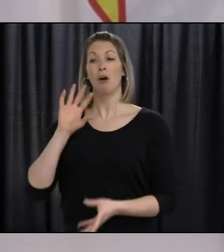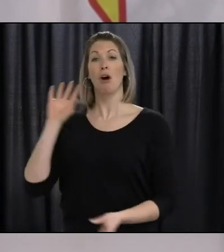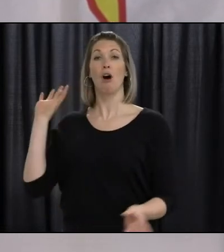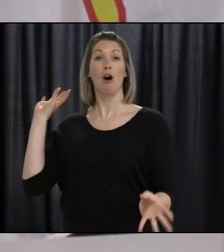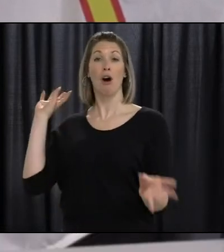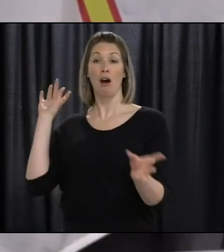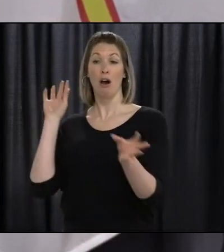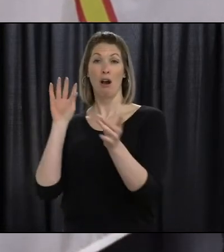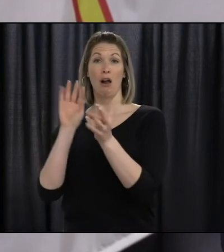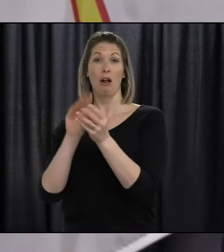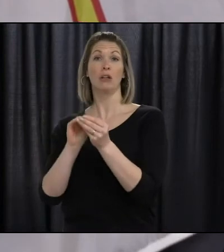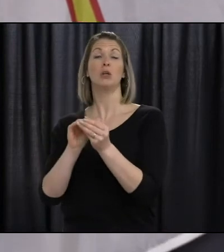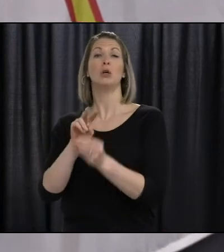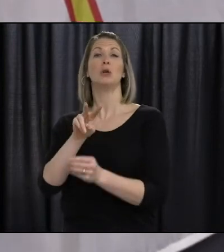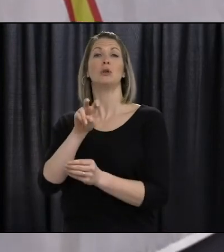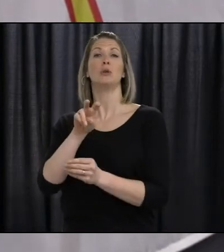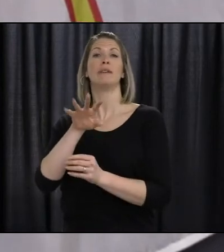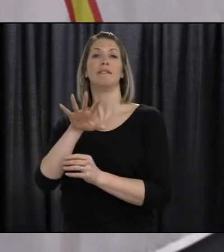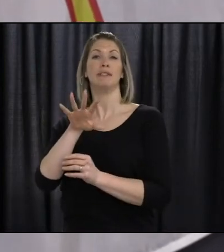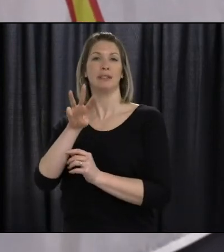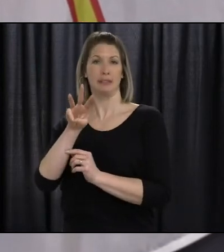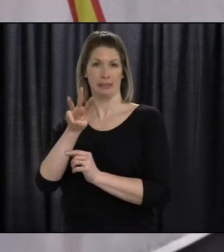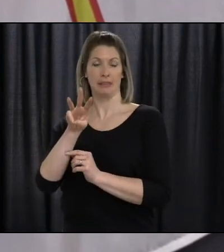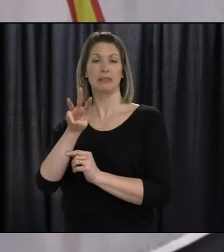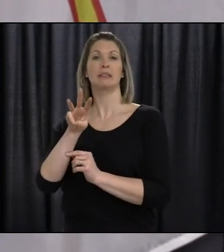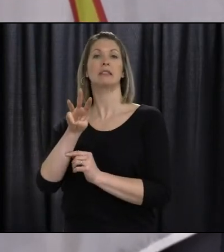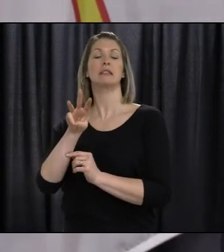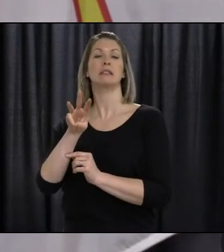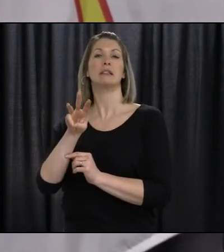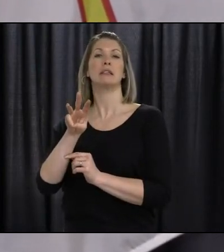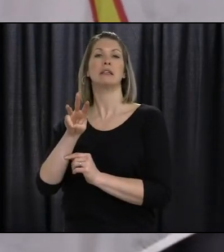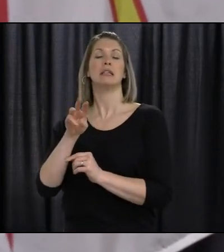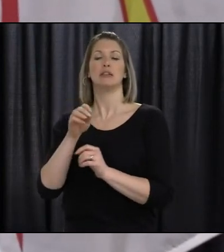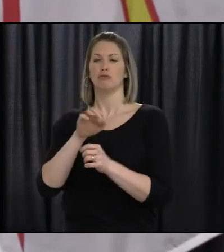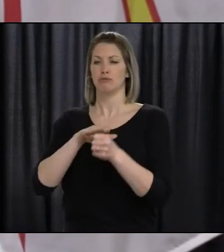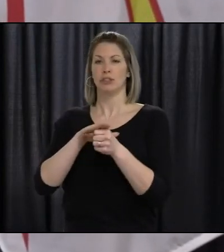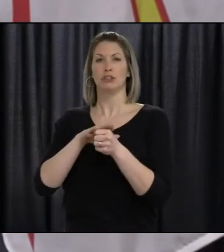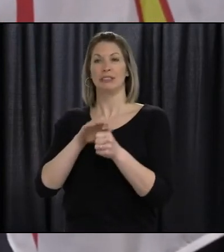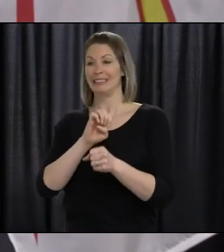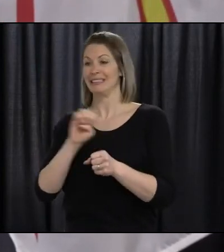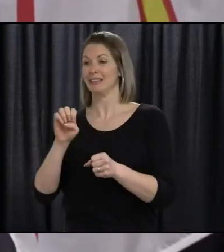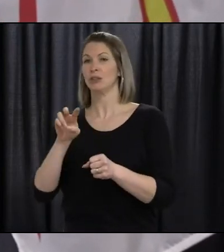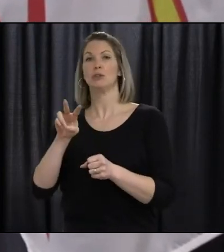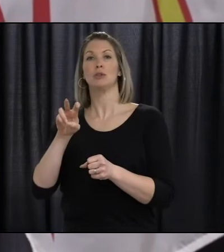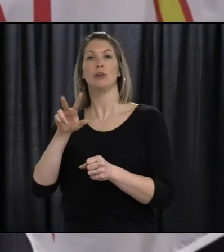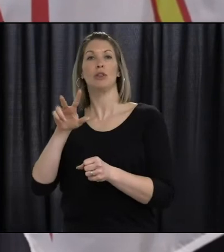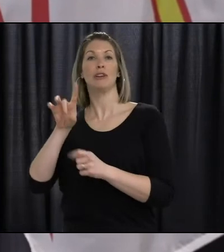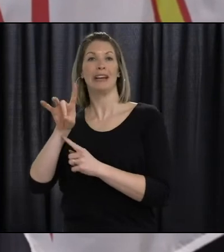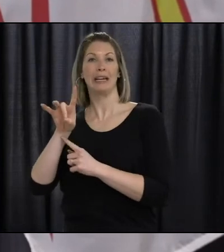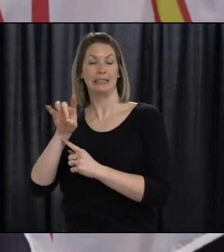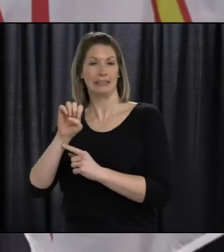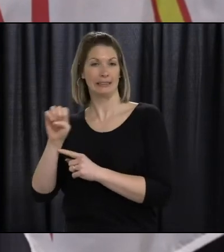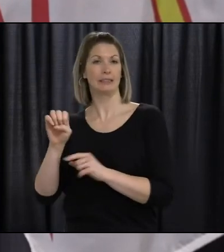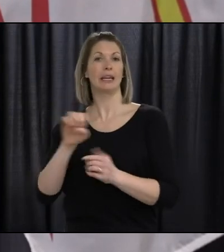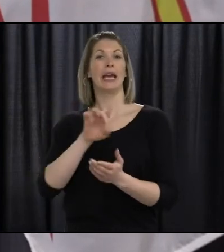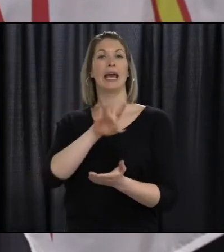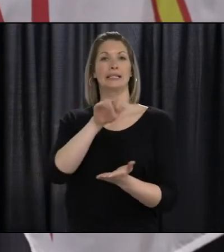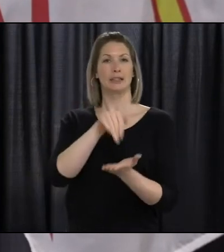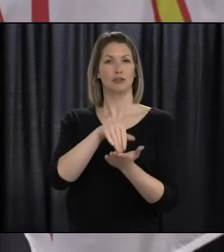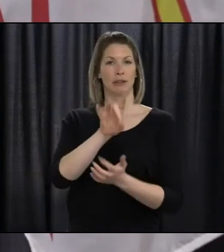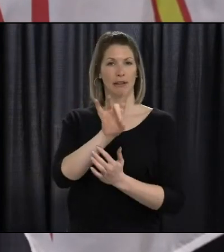of cases in our province now is 256. By region, we have 238 in Eastern, 8 in